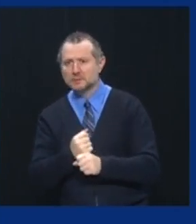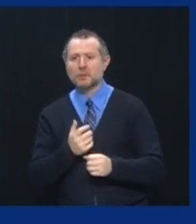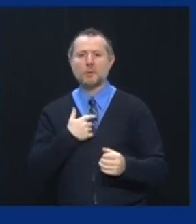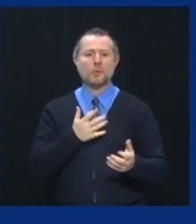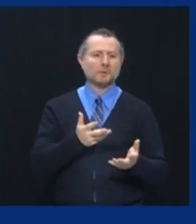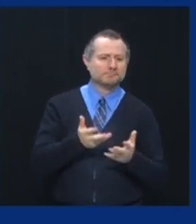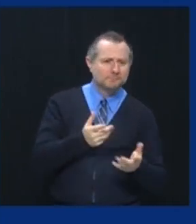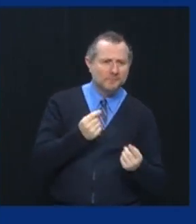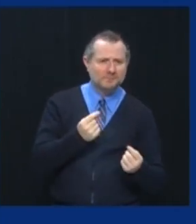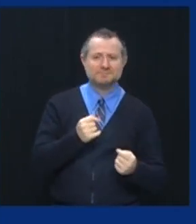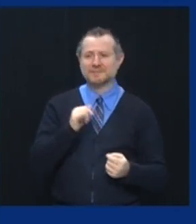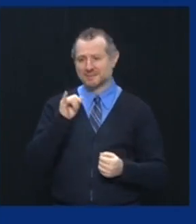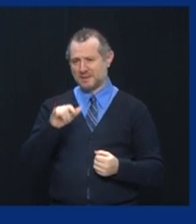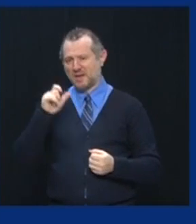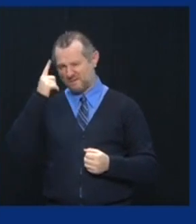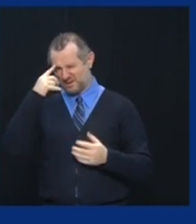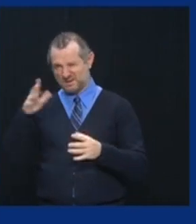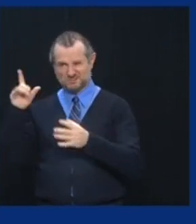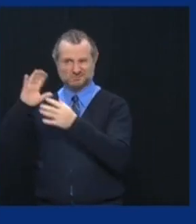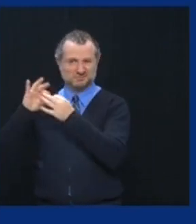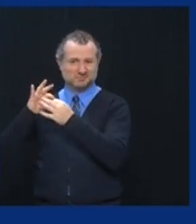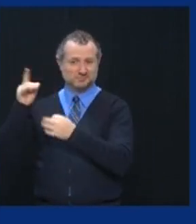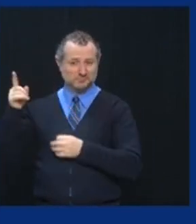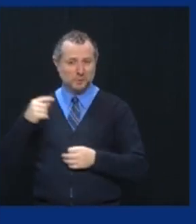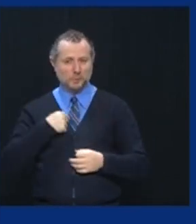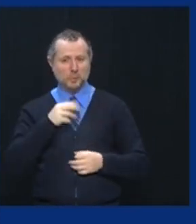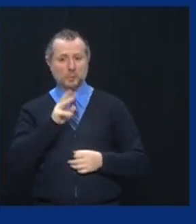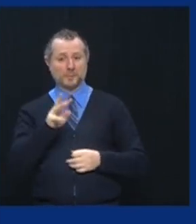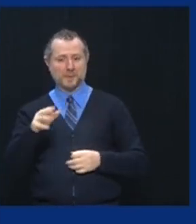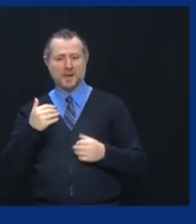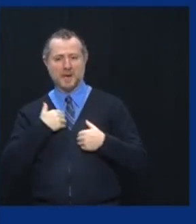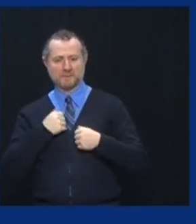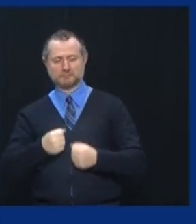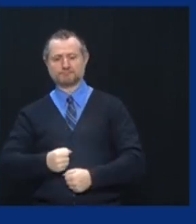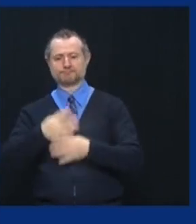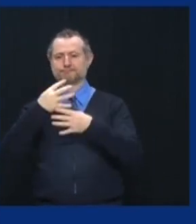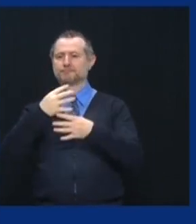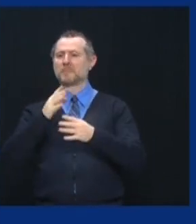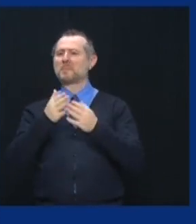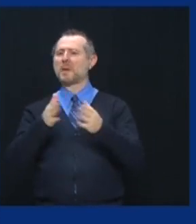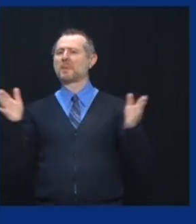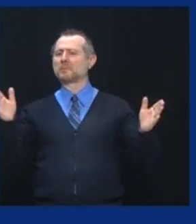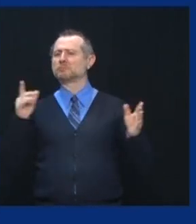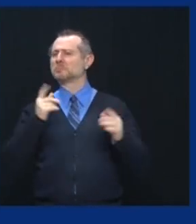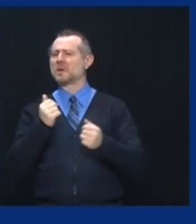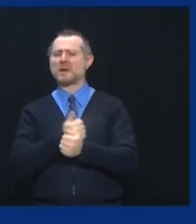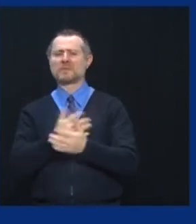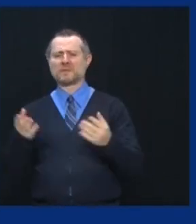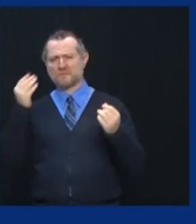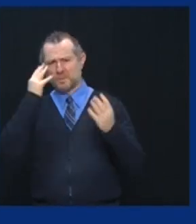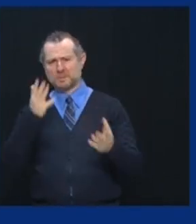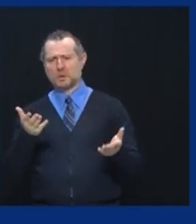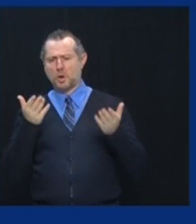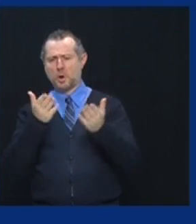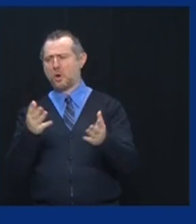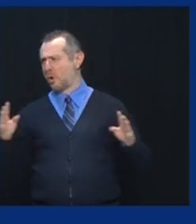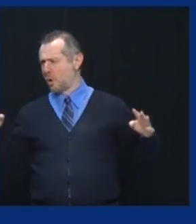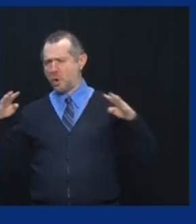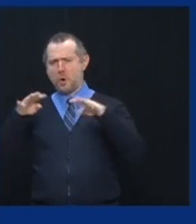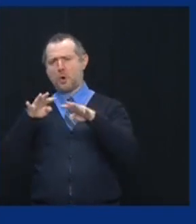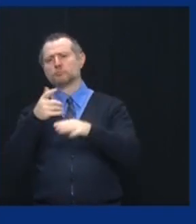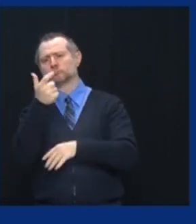our plan is to have a public dashboard as soon as we can, but we want to make sure the information we're putting out there, everyone can rely on.